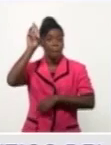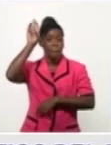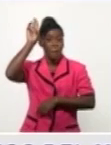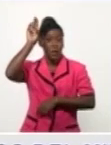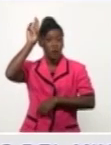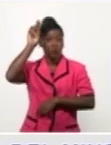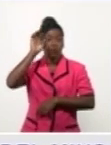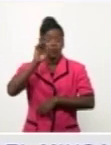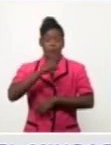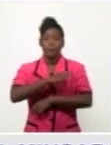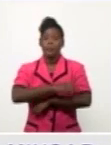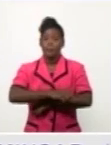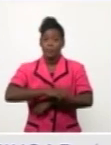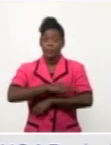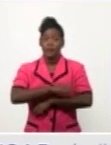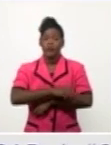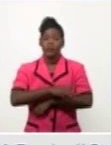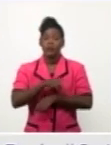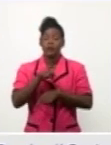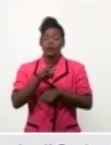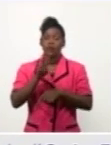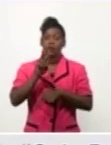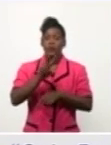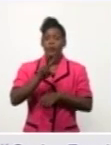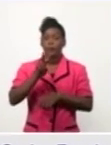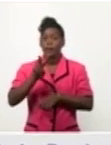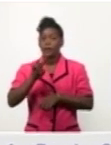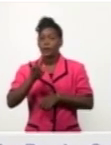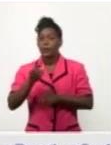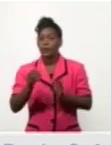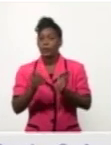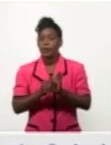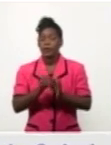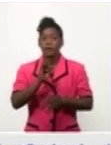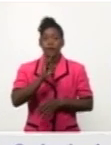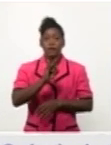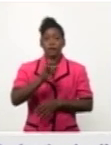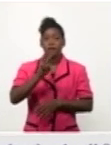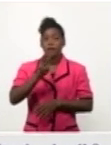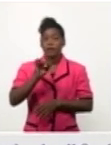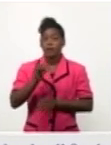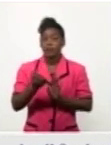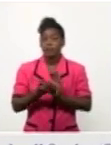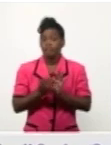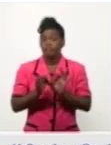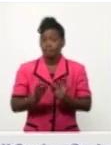ranks third place in the region with